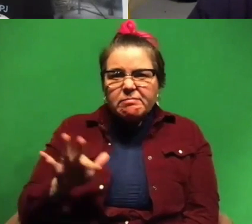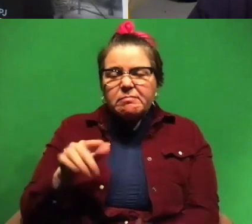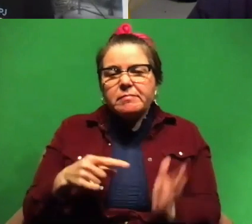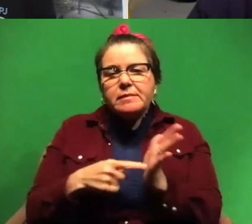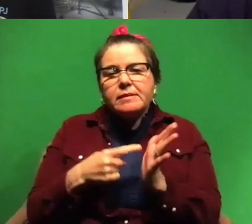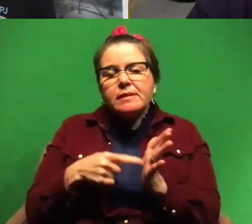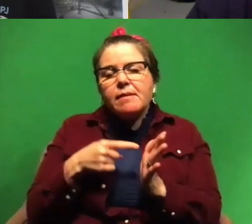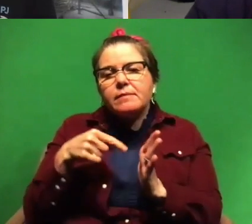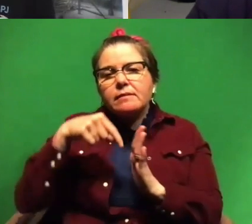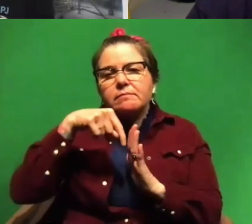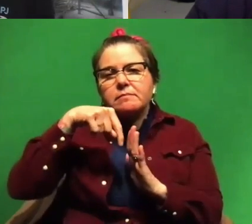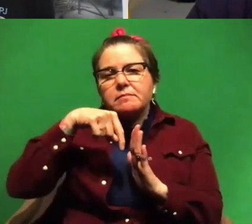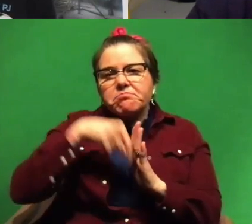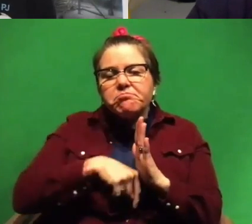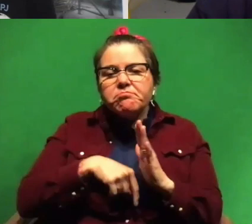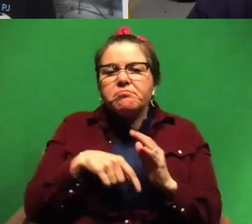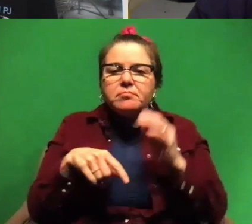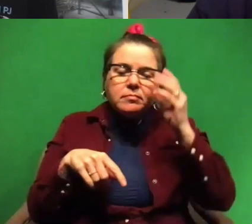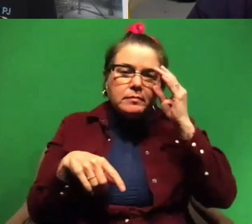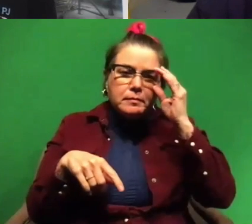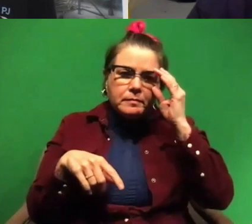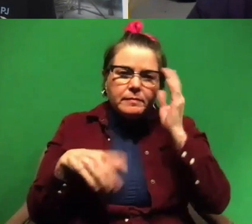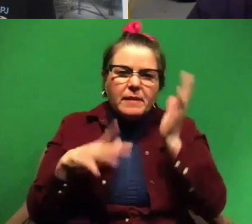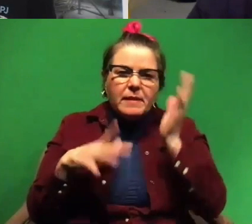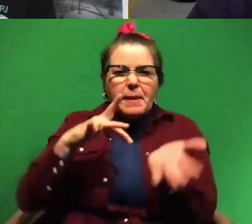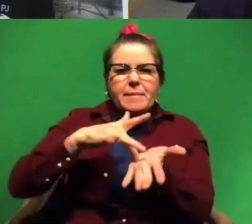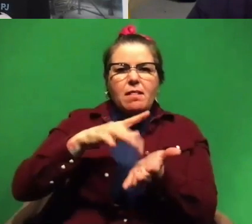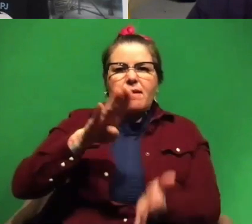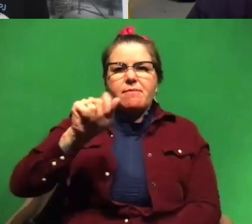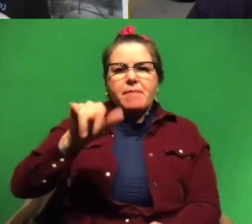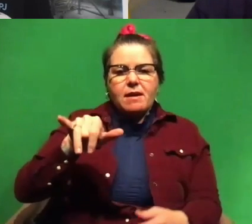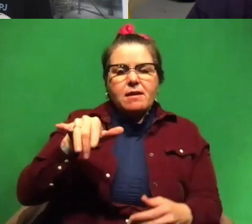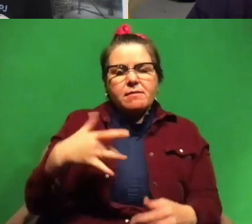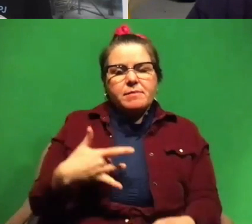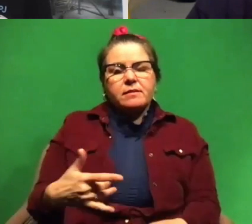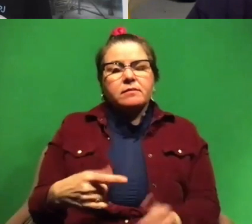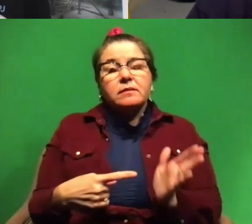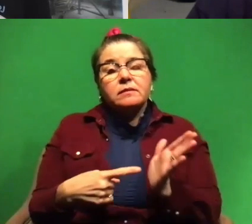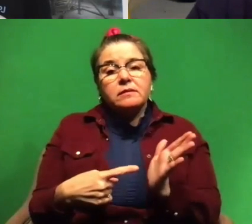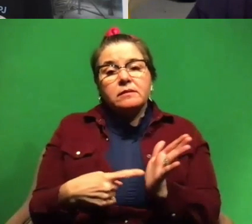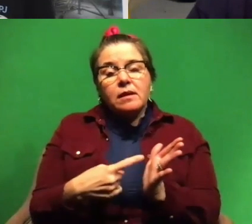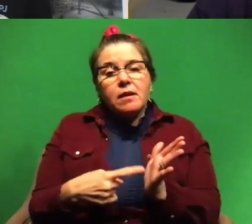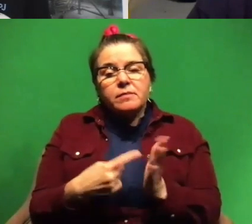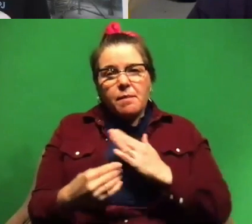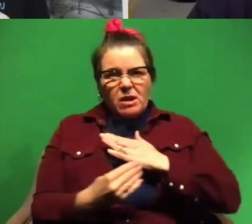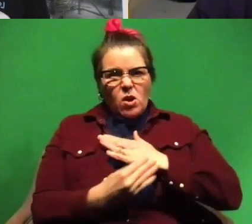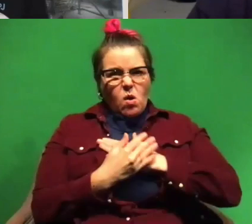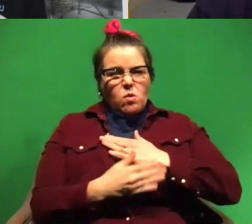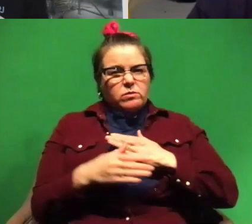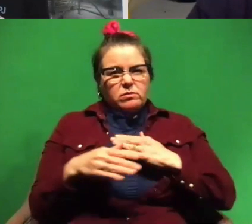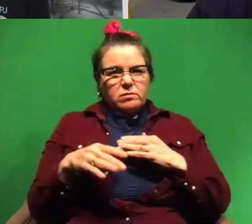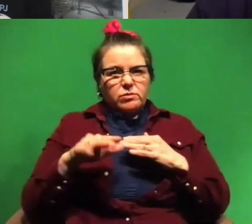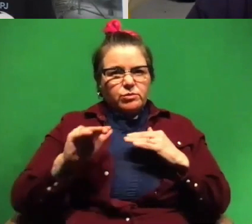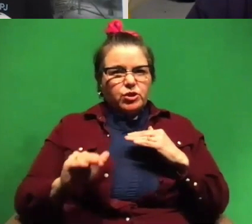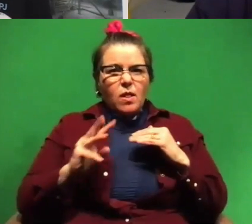getting down to that depth in the middle of the bays that we're looking at. But sometimes it's really coastal and it's really shallow. So